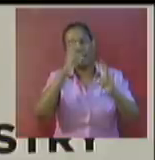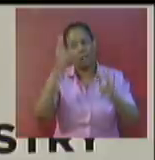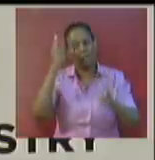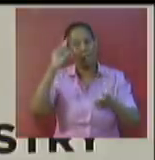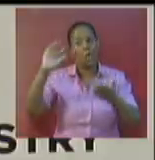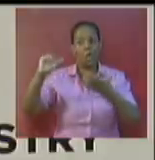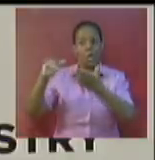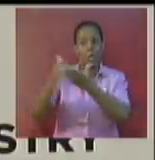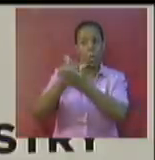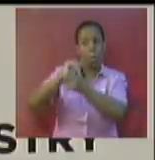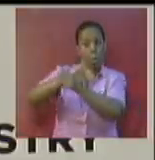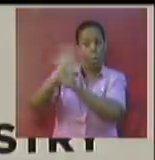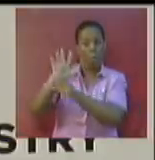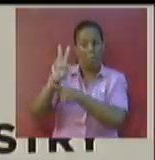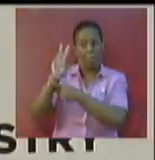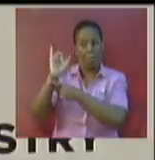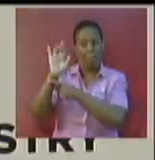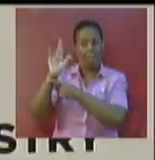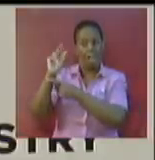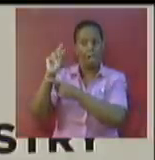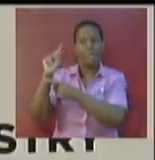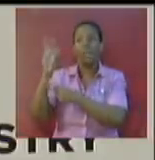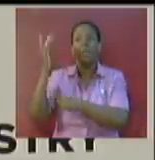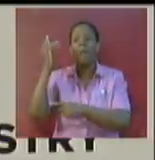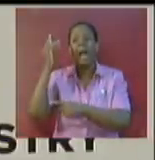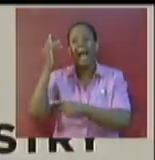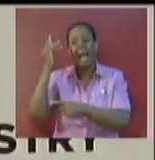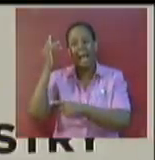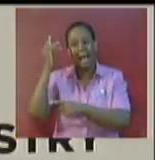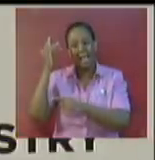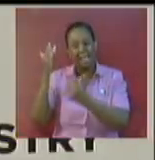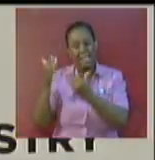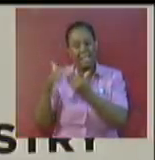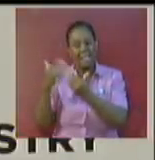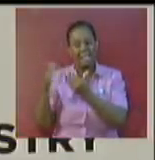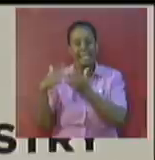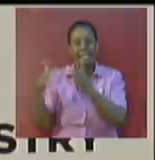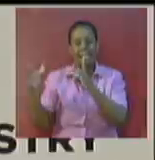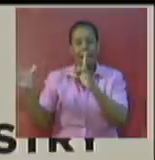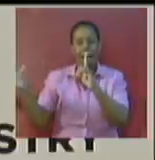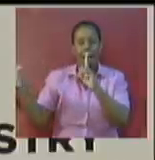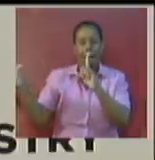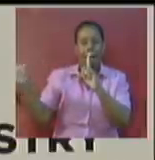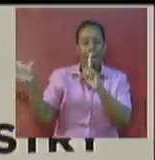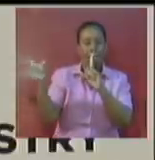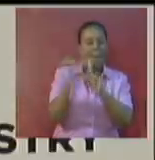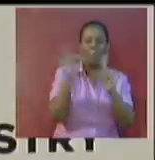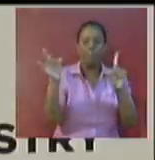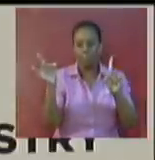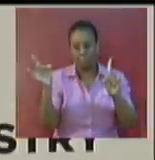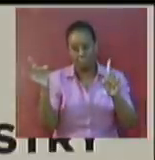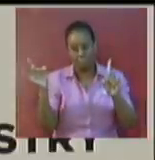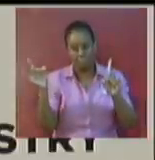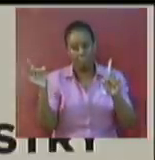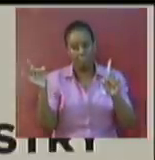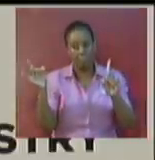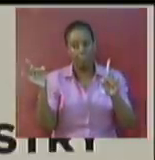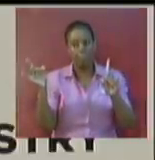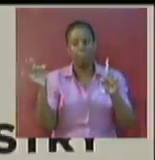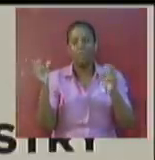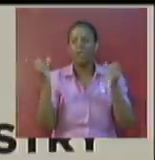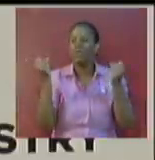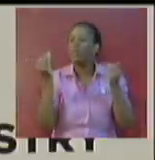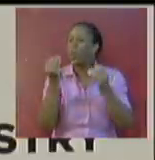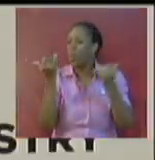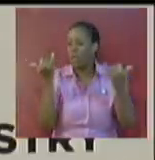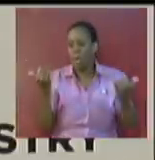the capacity at the UWI through the study, we are in a place that we could actually detect it. So what we're doing is we created a criteria for